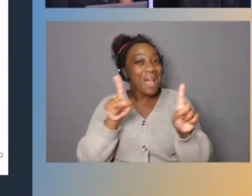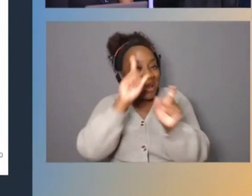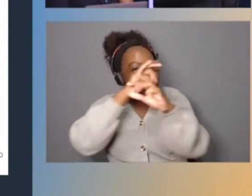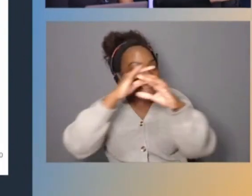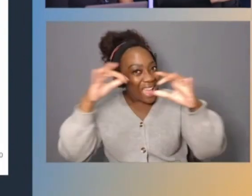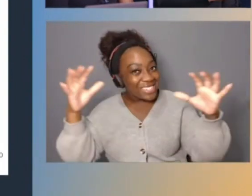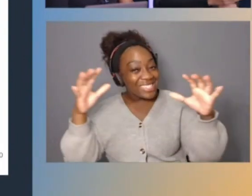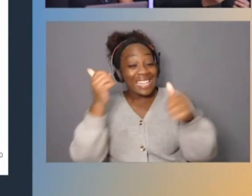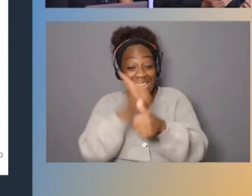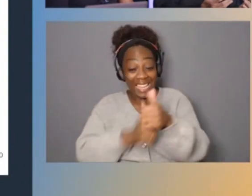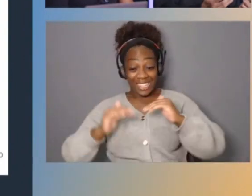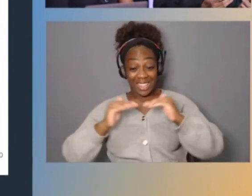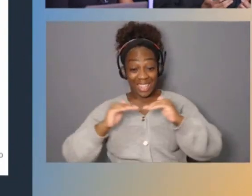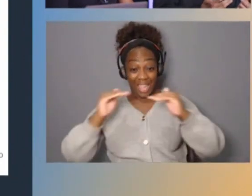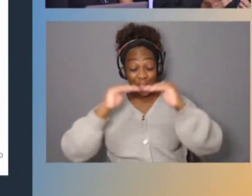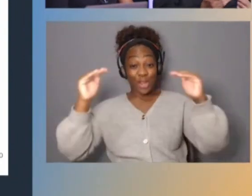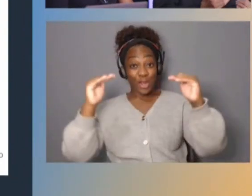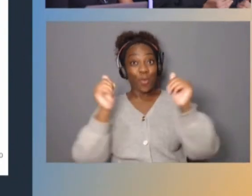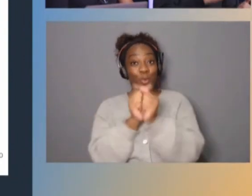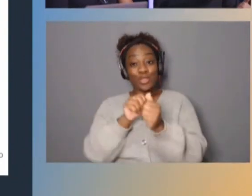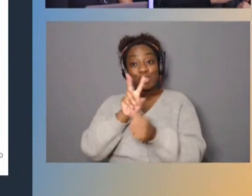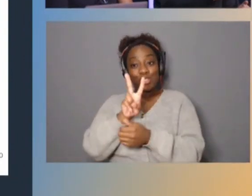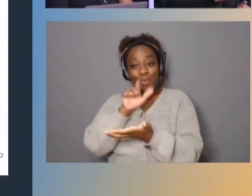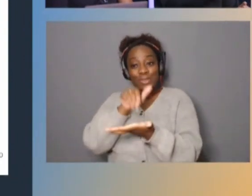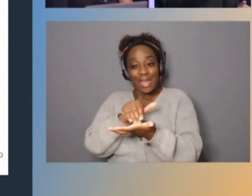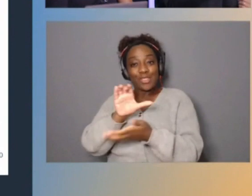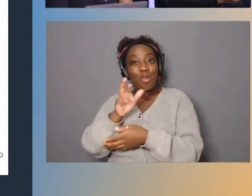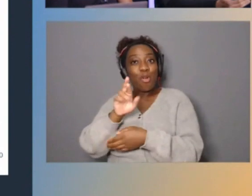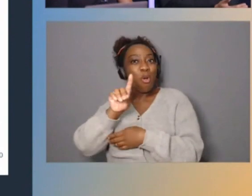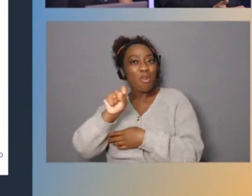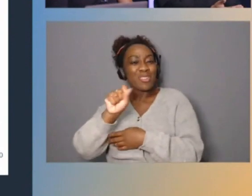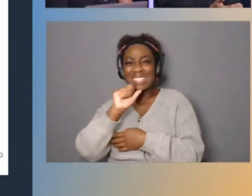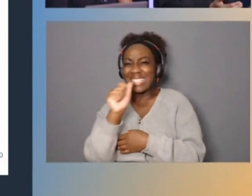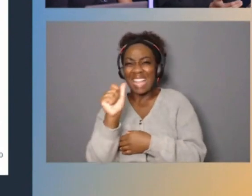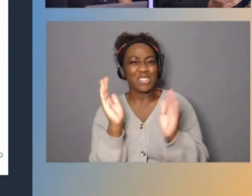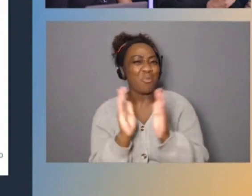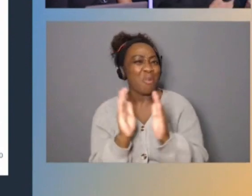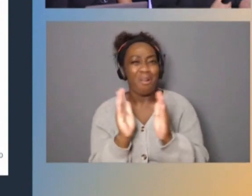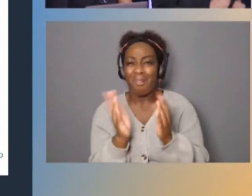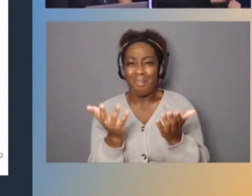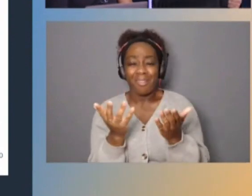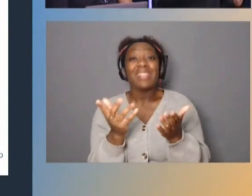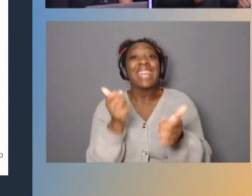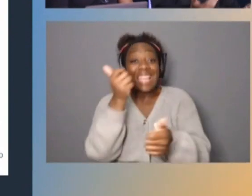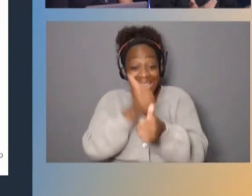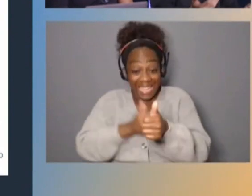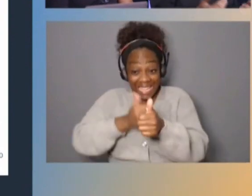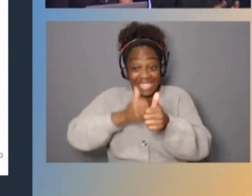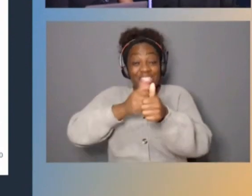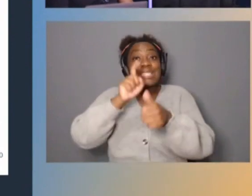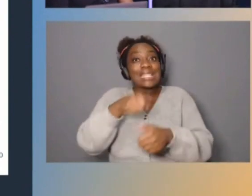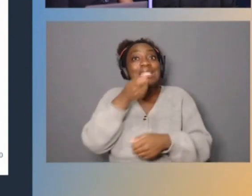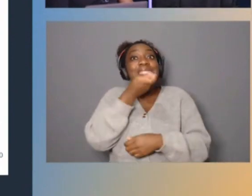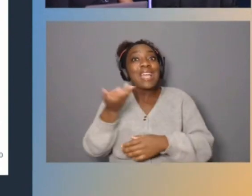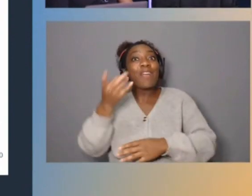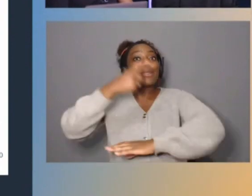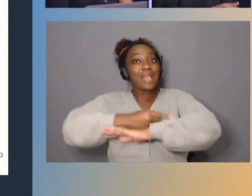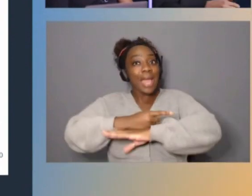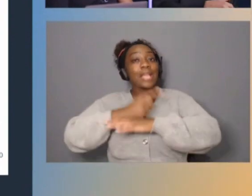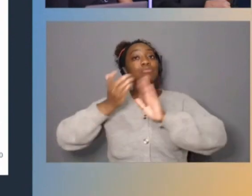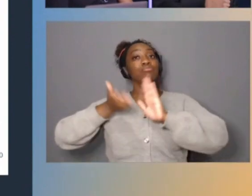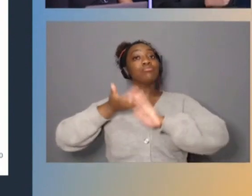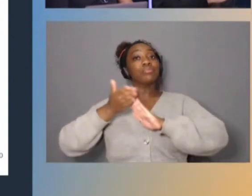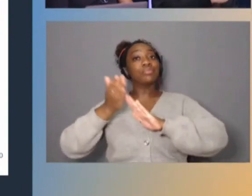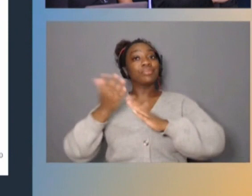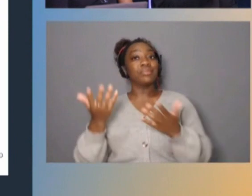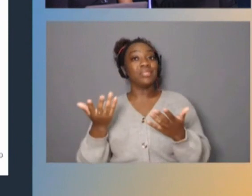layers with 2,000 cores, which is not small, right? No. Each one of them needs days to run. So now see the benefits or productivity improvement that you can